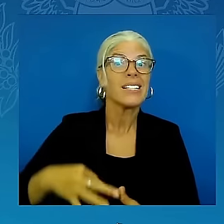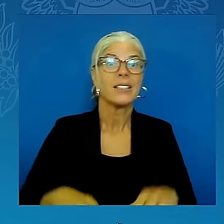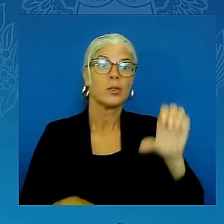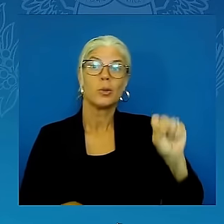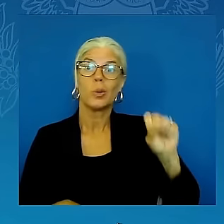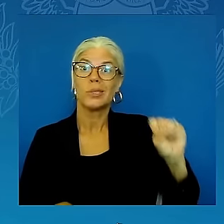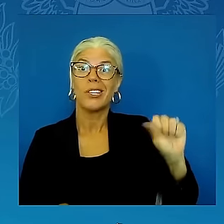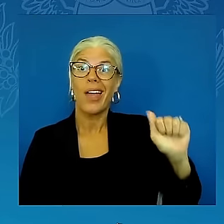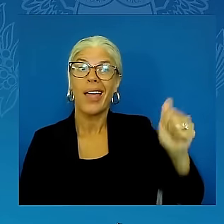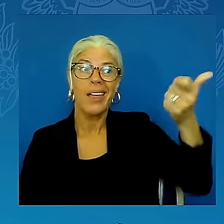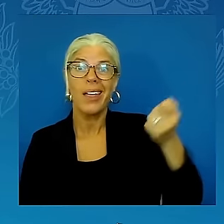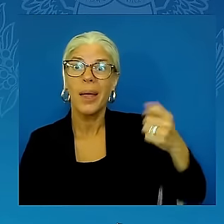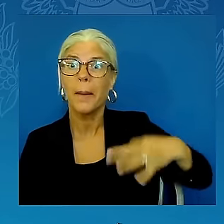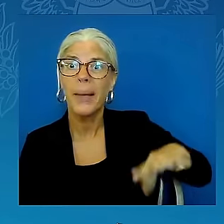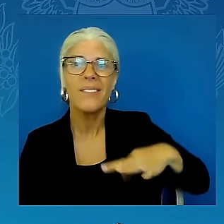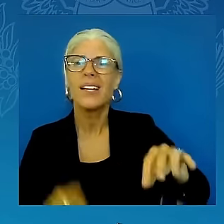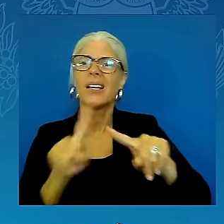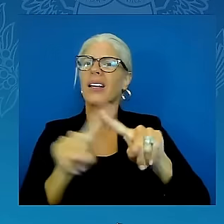her district.